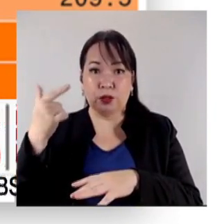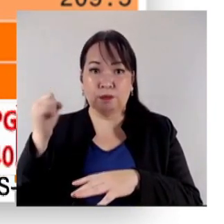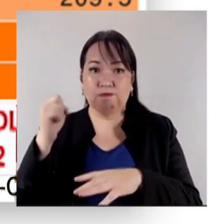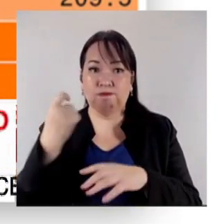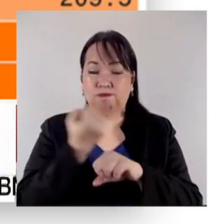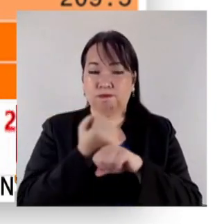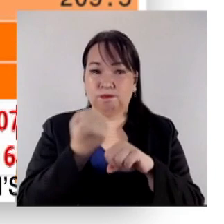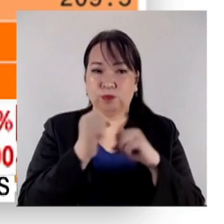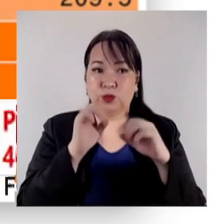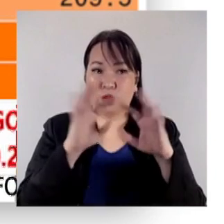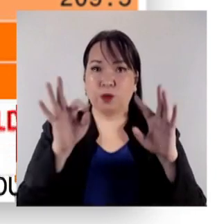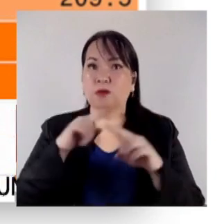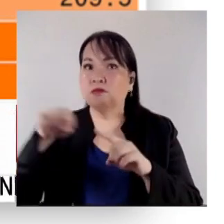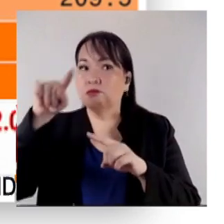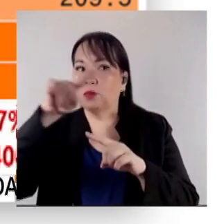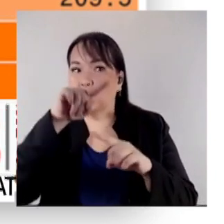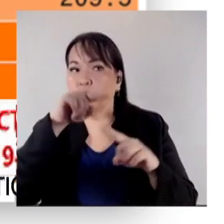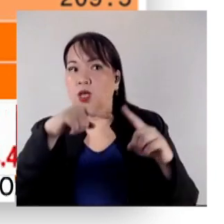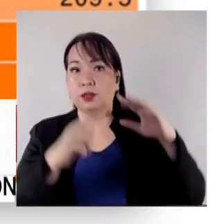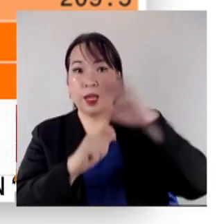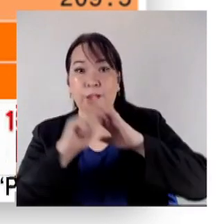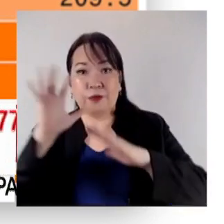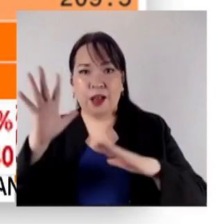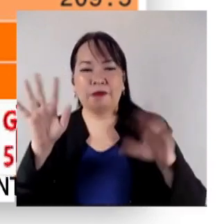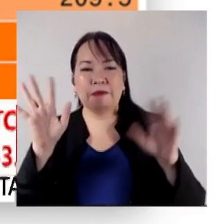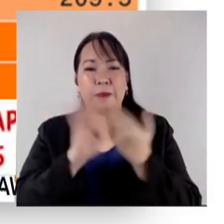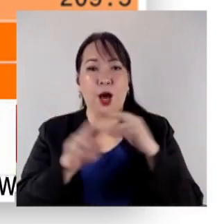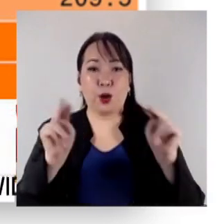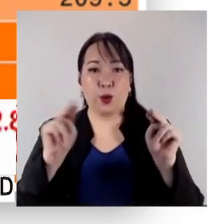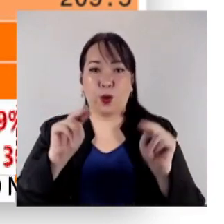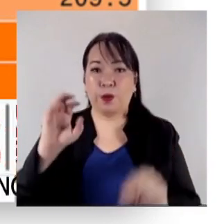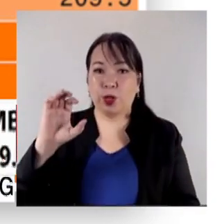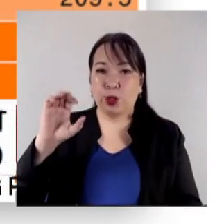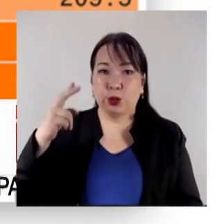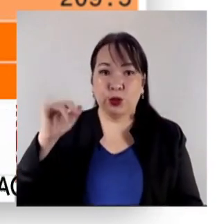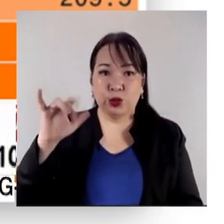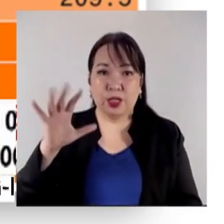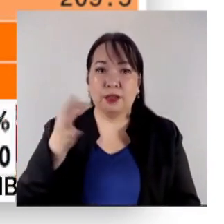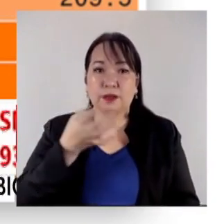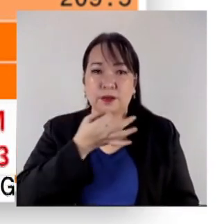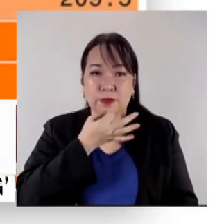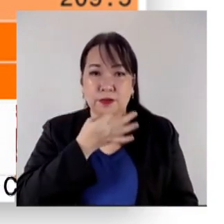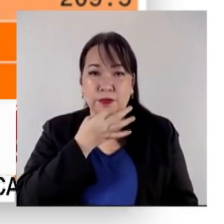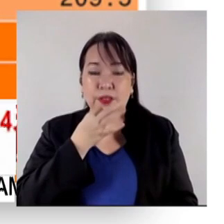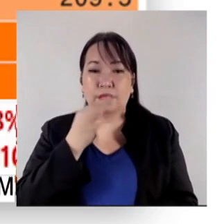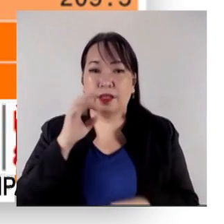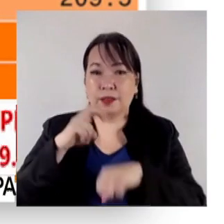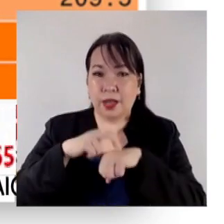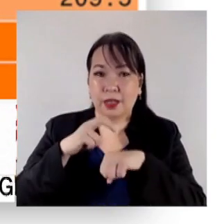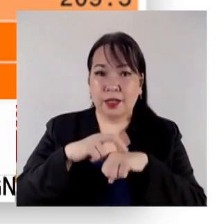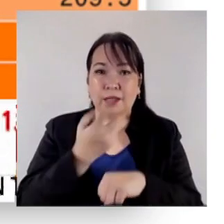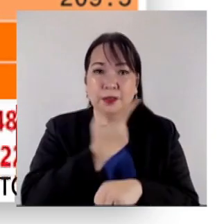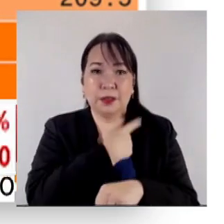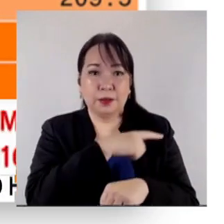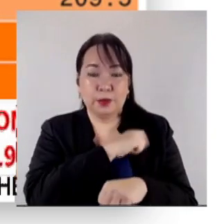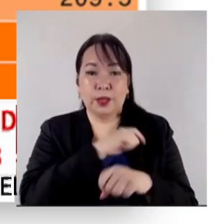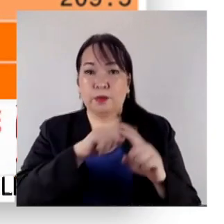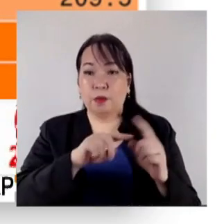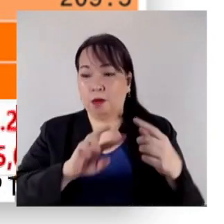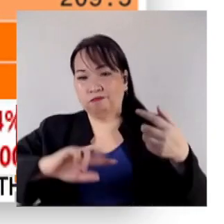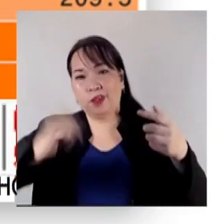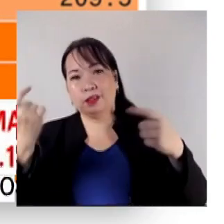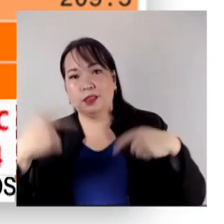returned to normal, routing out the top five are Chile, Finland, Ireland, and Spain. On the flip side, Poland, Malaysia, Vietnam,